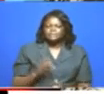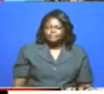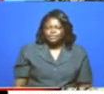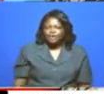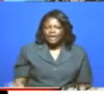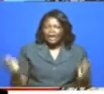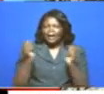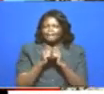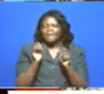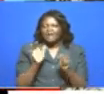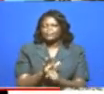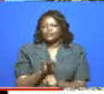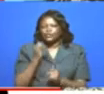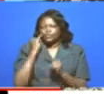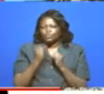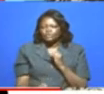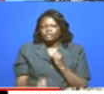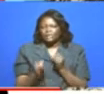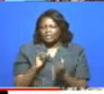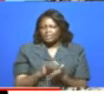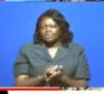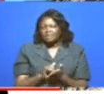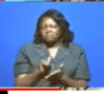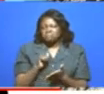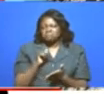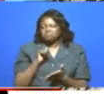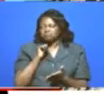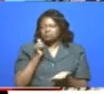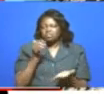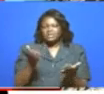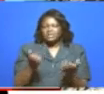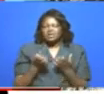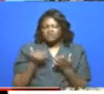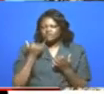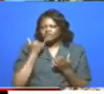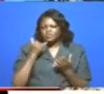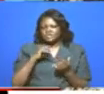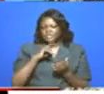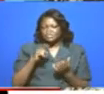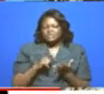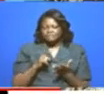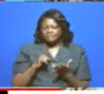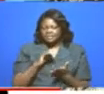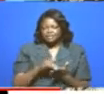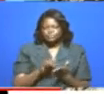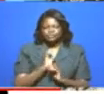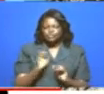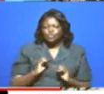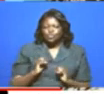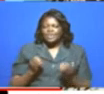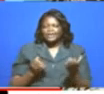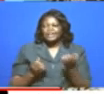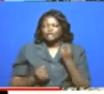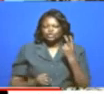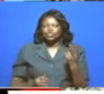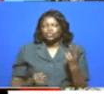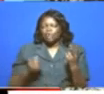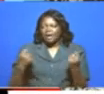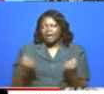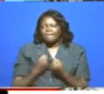conclusion that we do not need cell phones in examination centers, except two cell phones for emergency